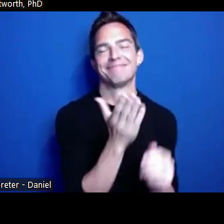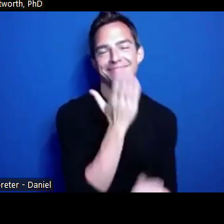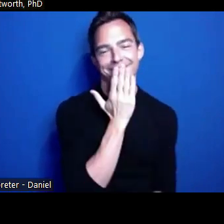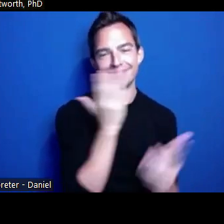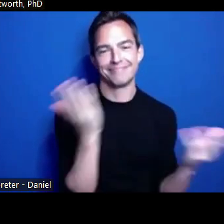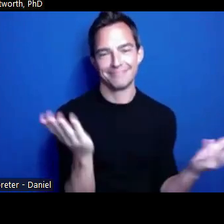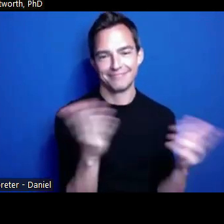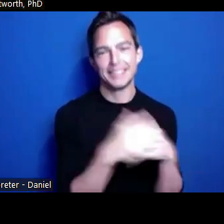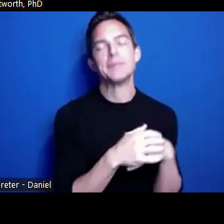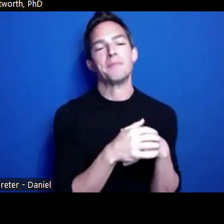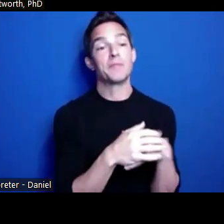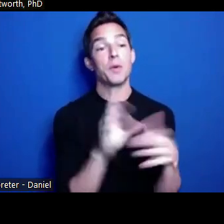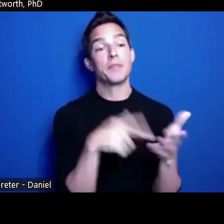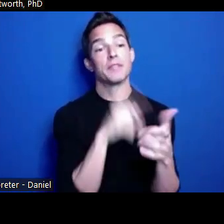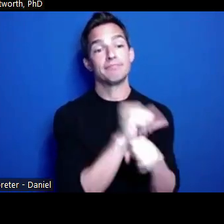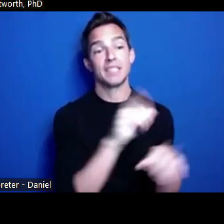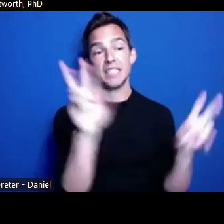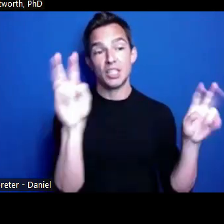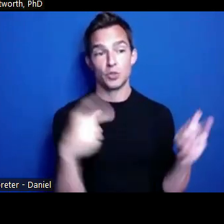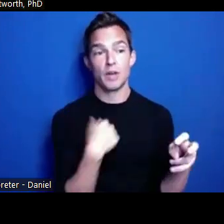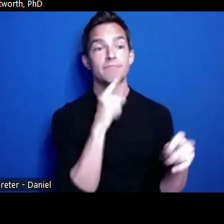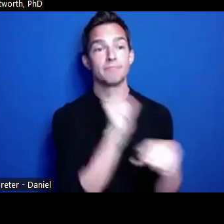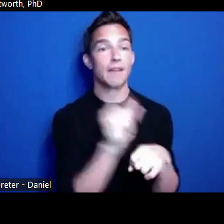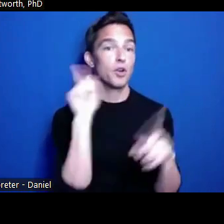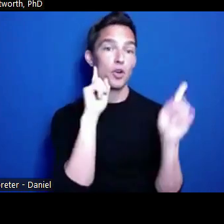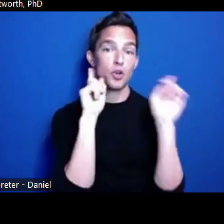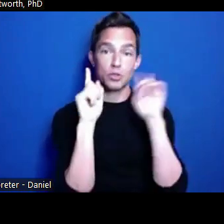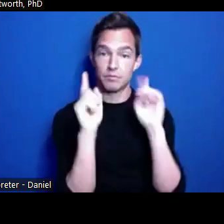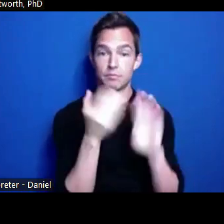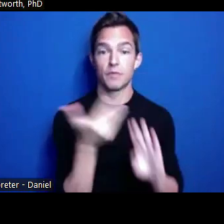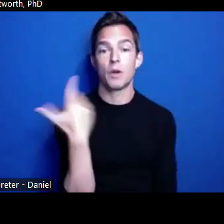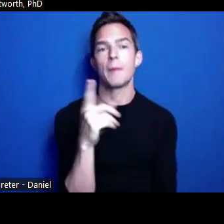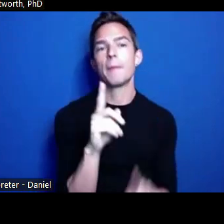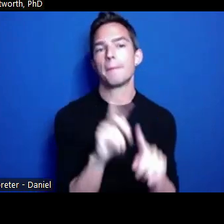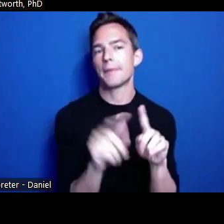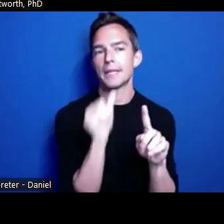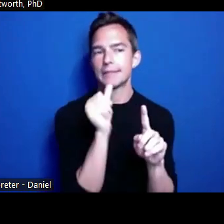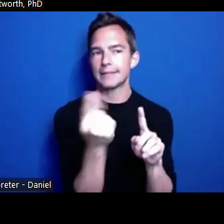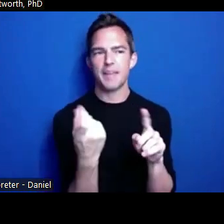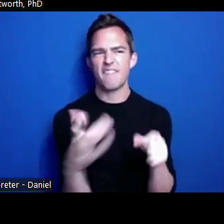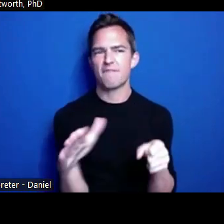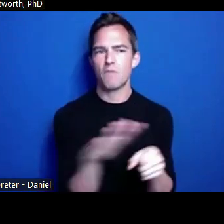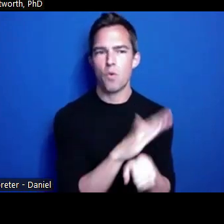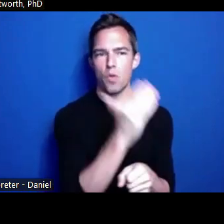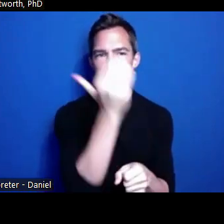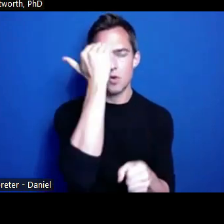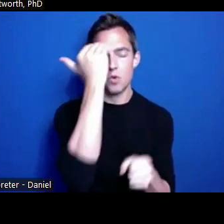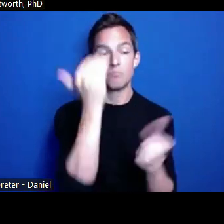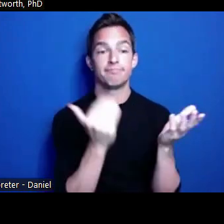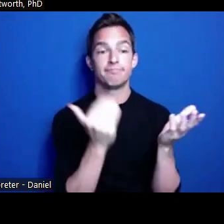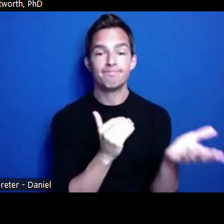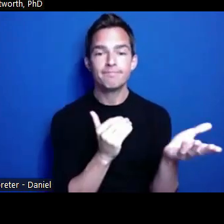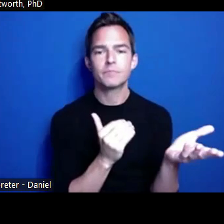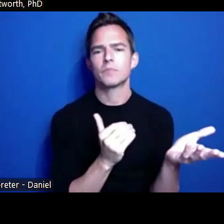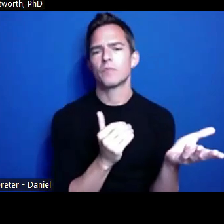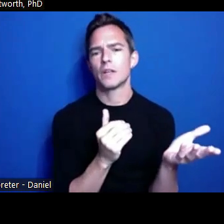is certainly an issue that I have heard before, but not one that I fully know if there